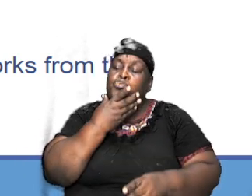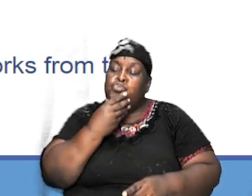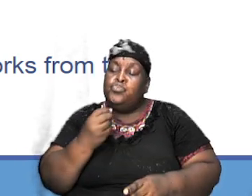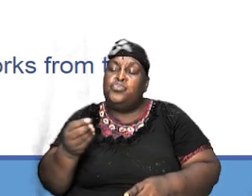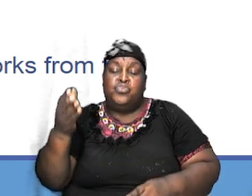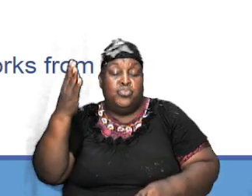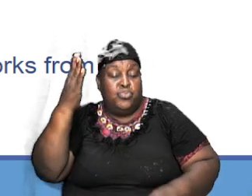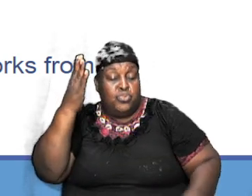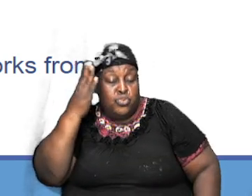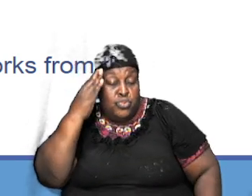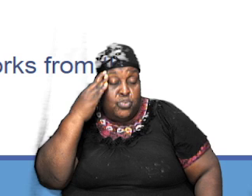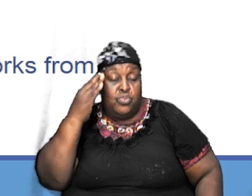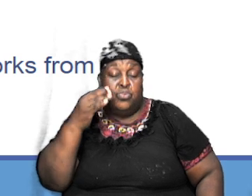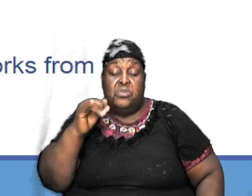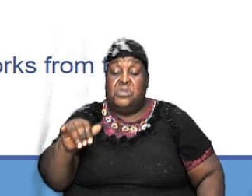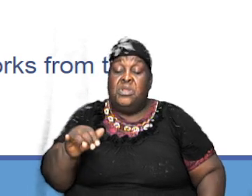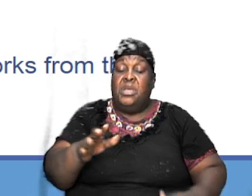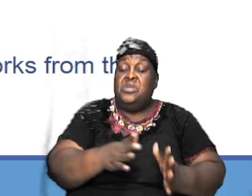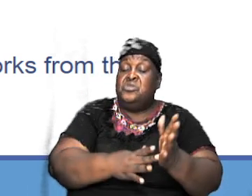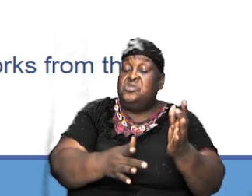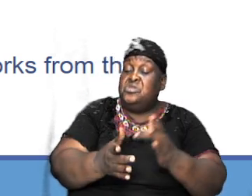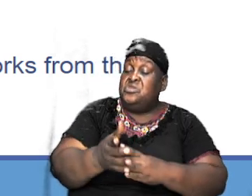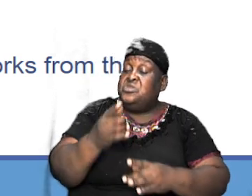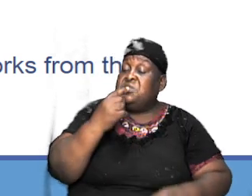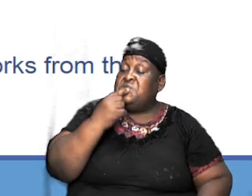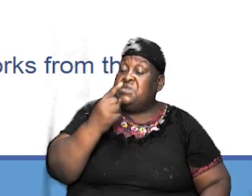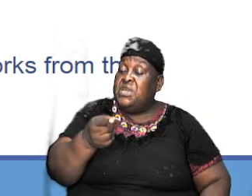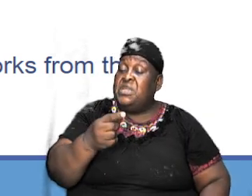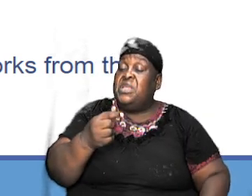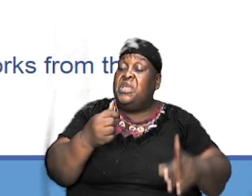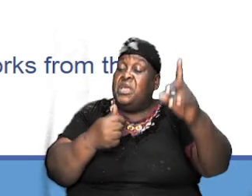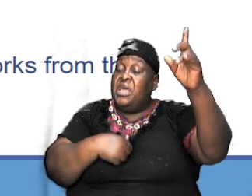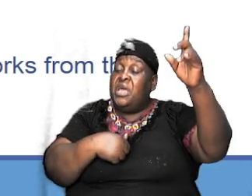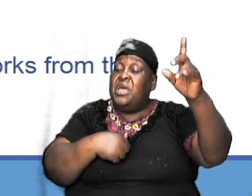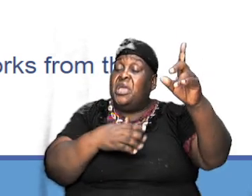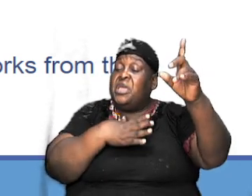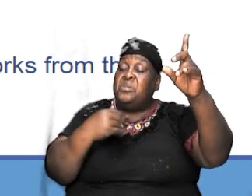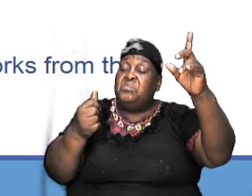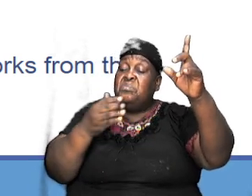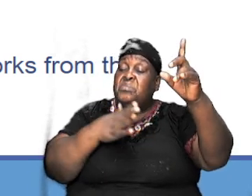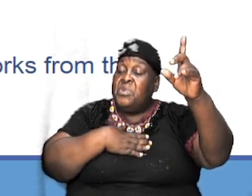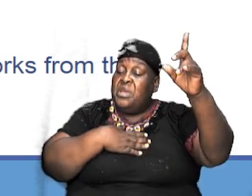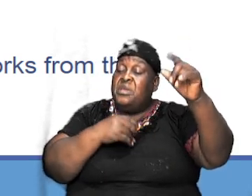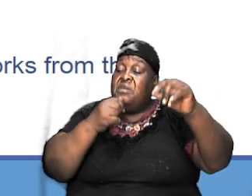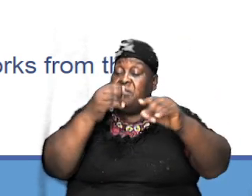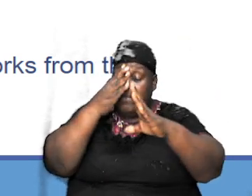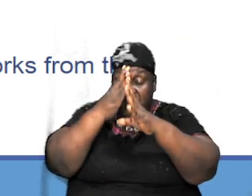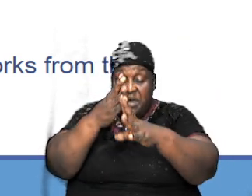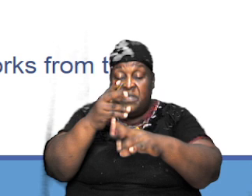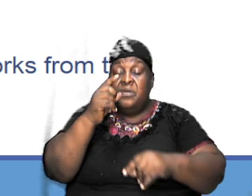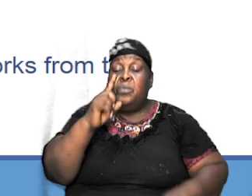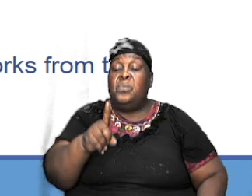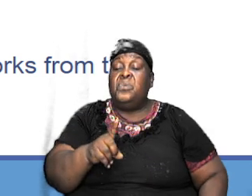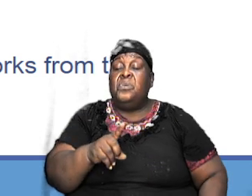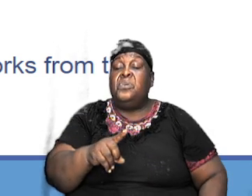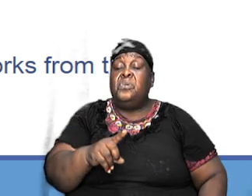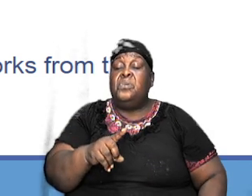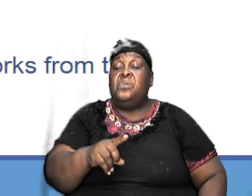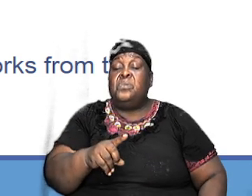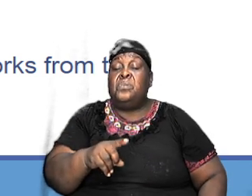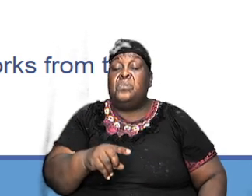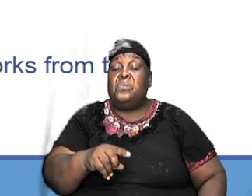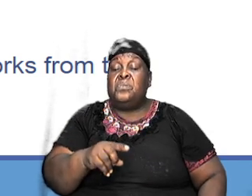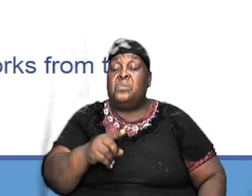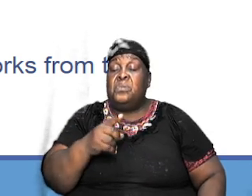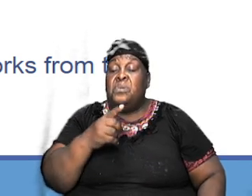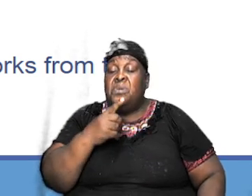knew that for Jesus to say that I and my Father are one is tantamount to him saying